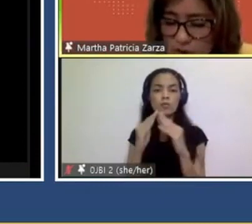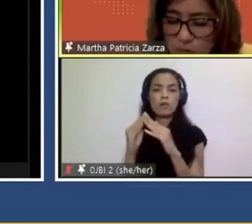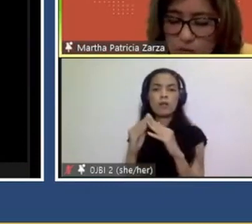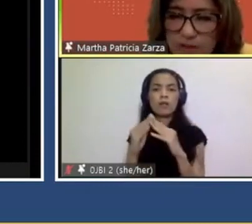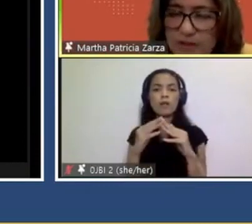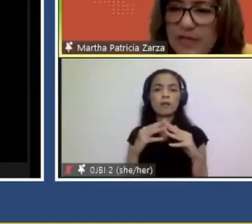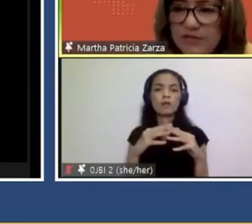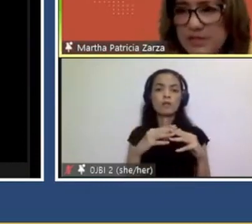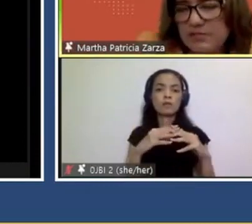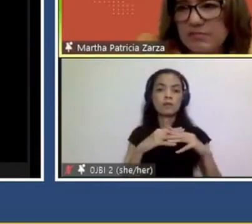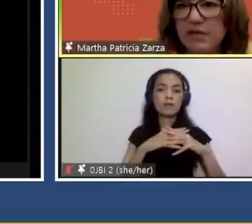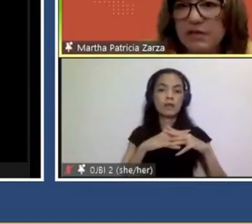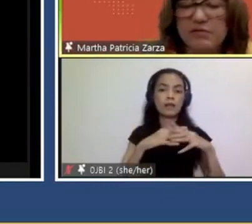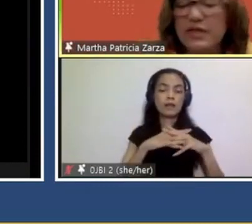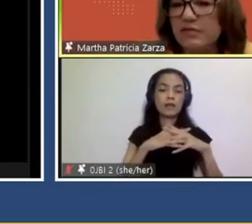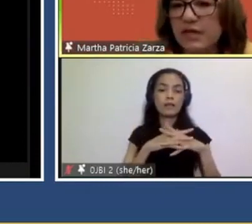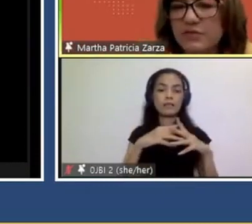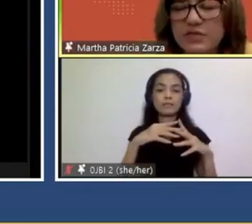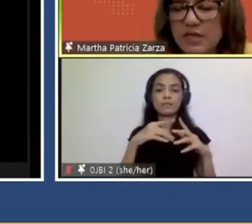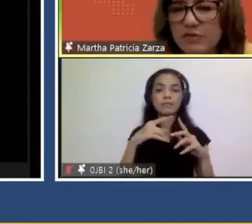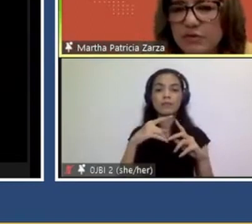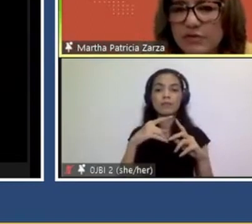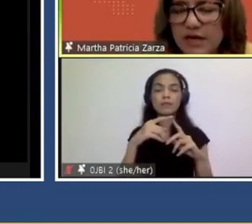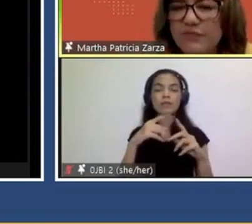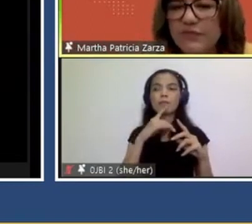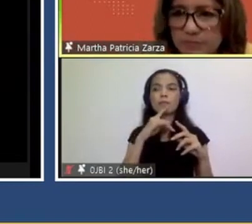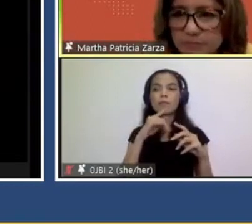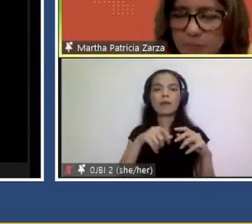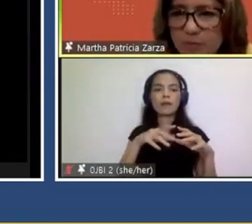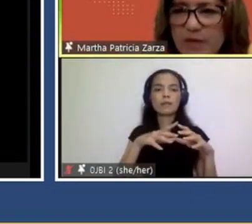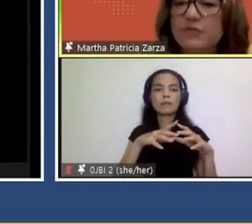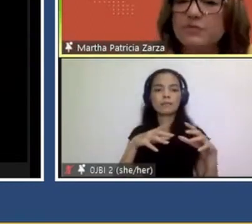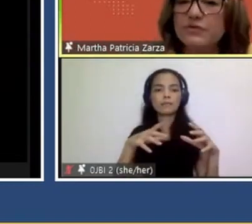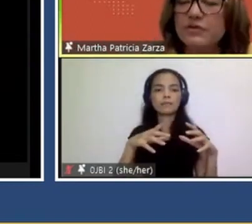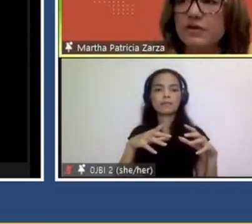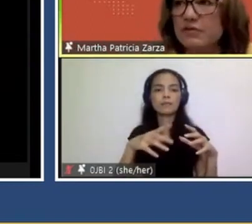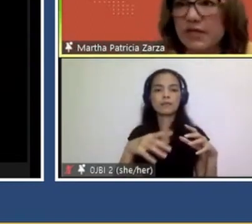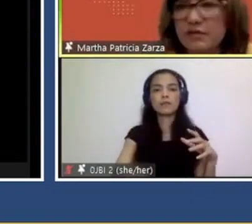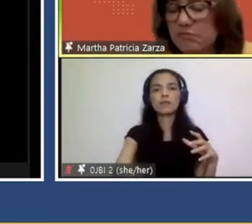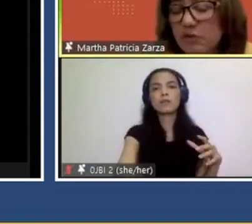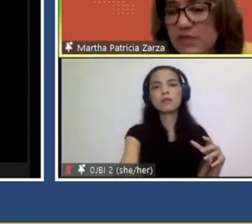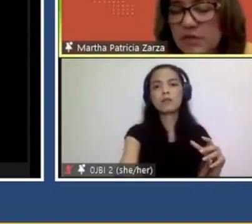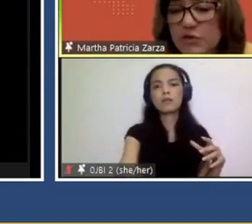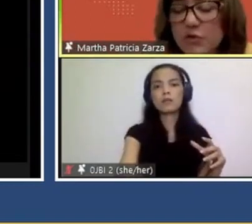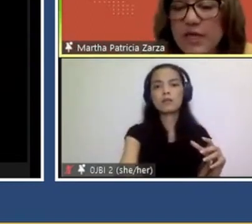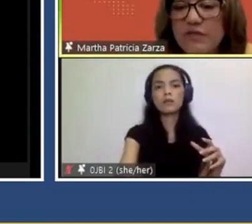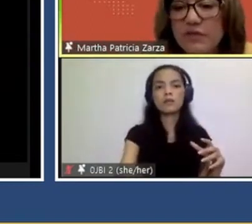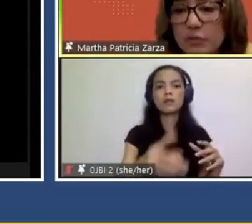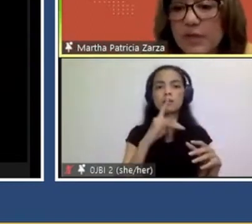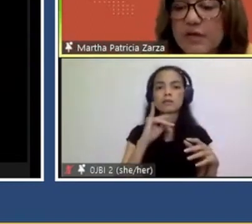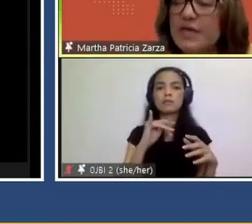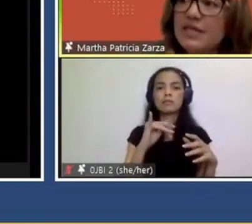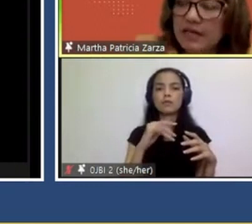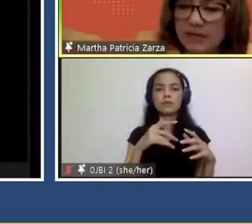floors, with latrines, the houses that don't have the proper bathrooms, or the ones that we usually have